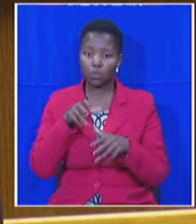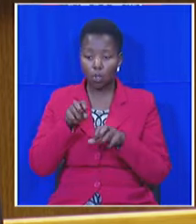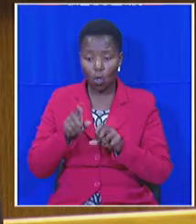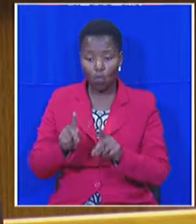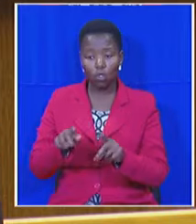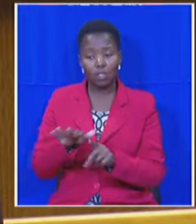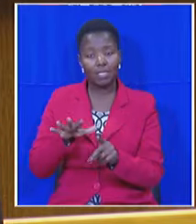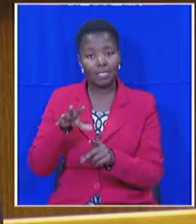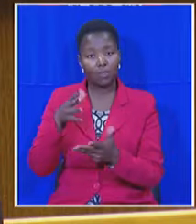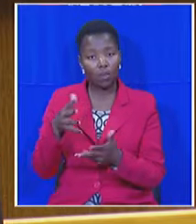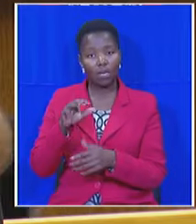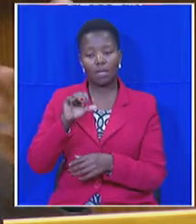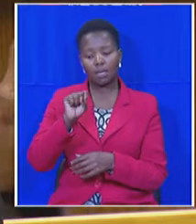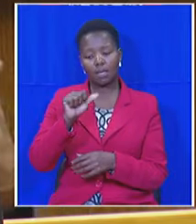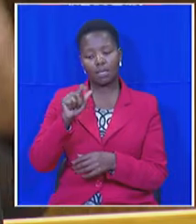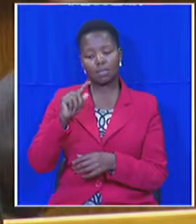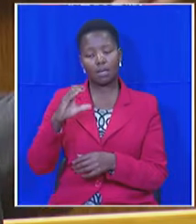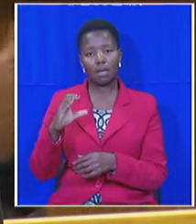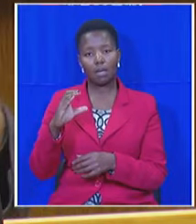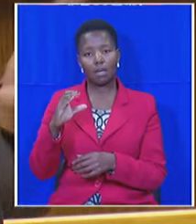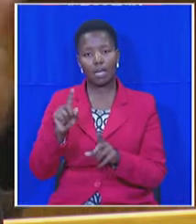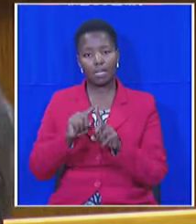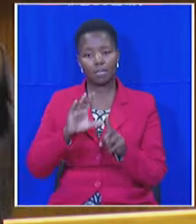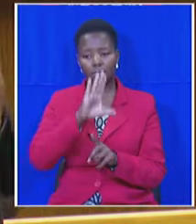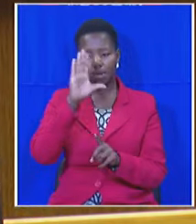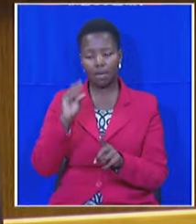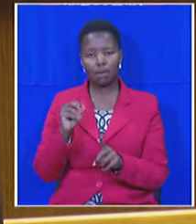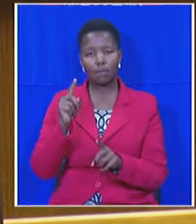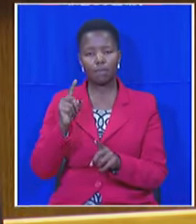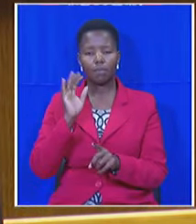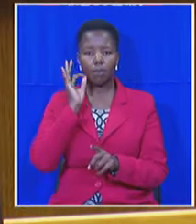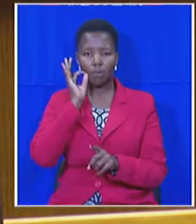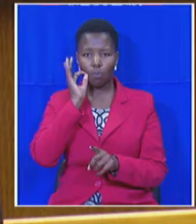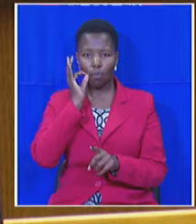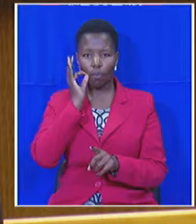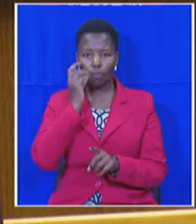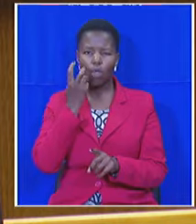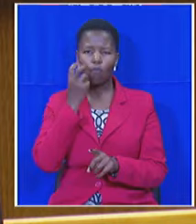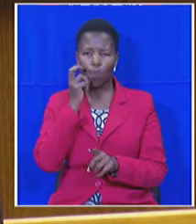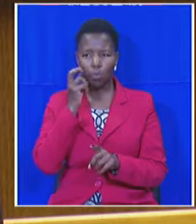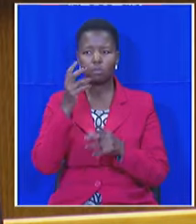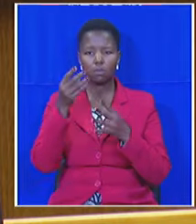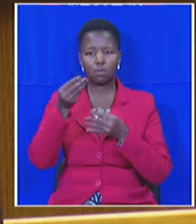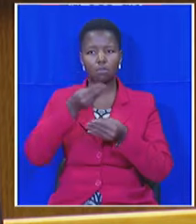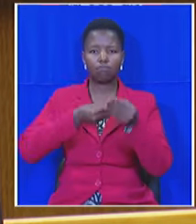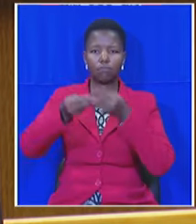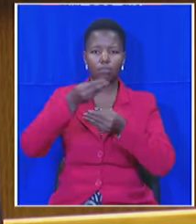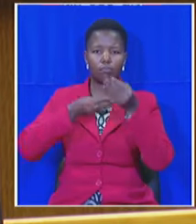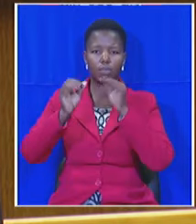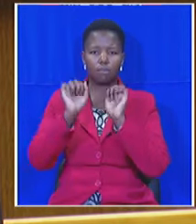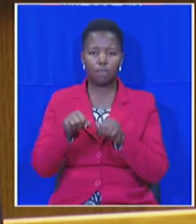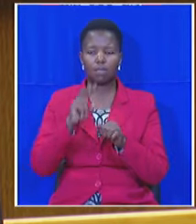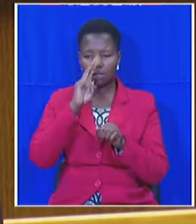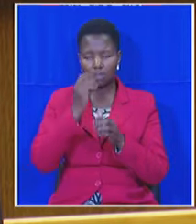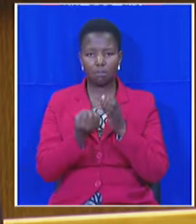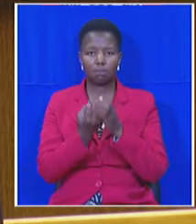SADC region and in Africa to try and export our citrus fruits and more of that in order to supplement the income in terms of the grain